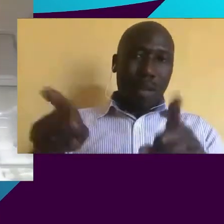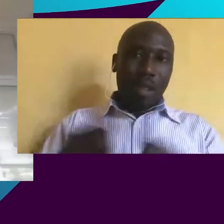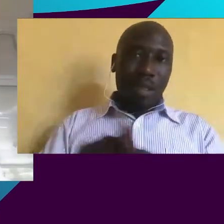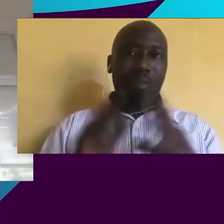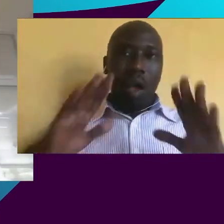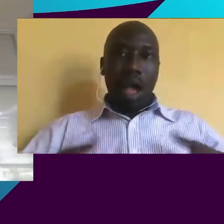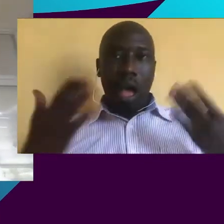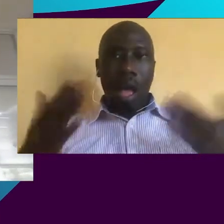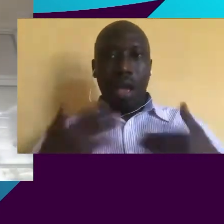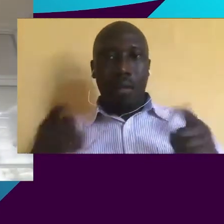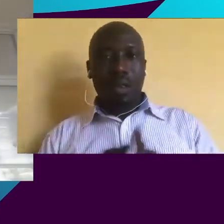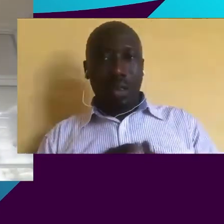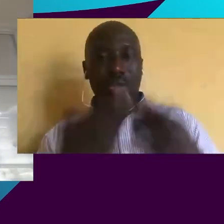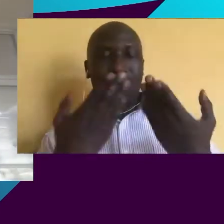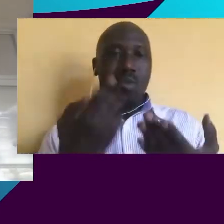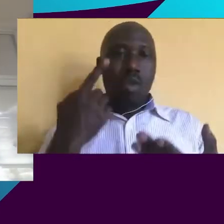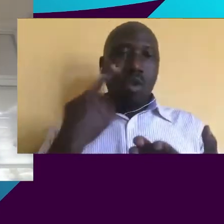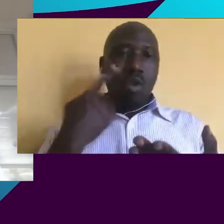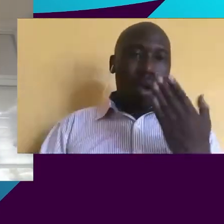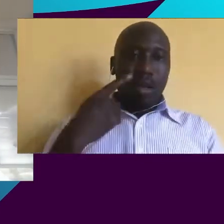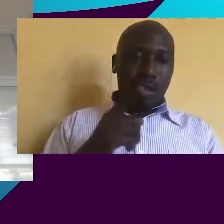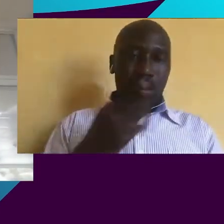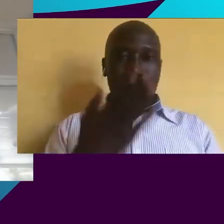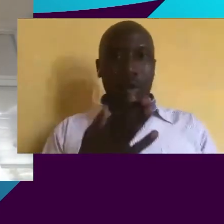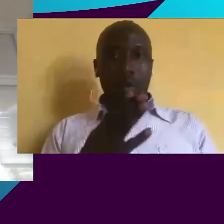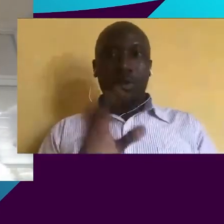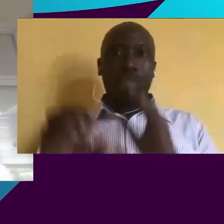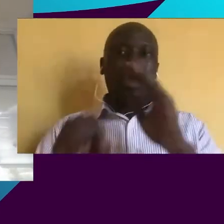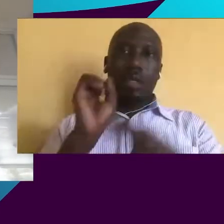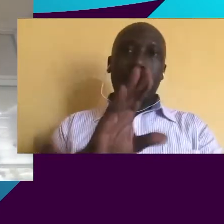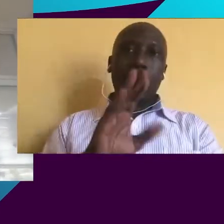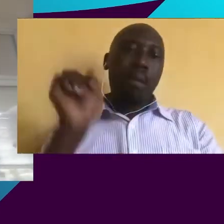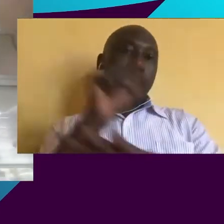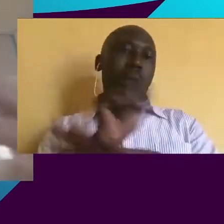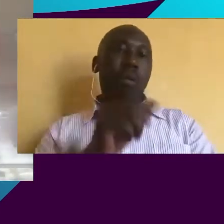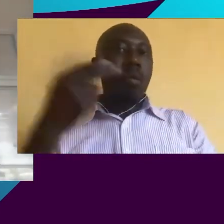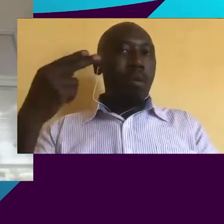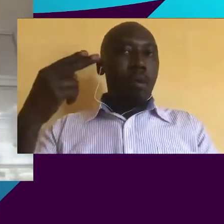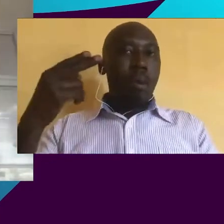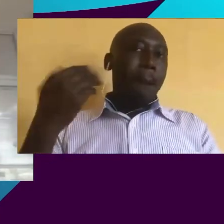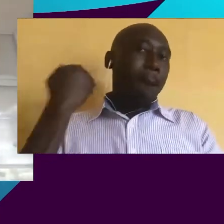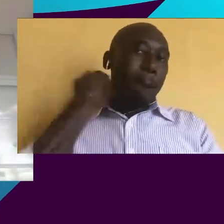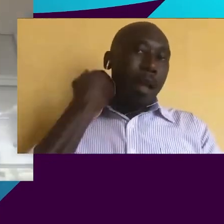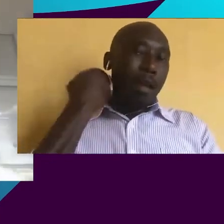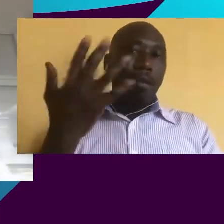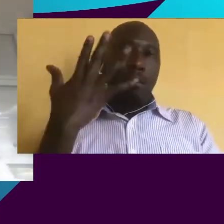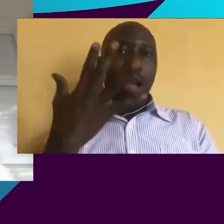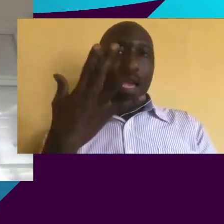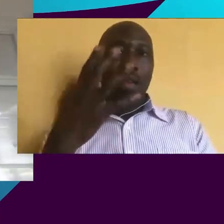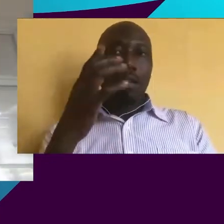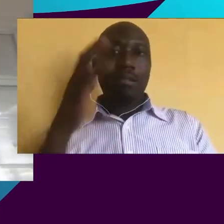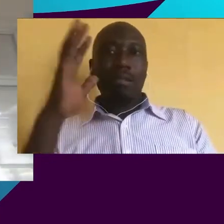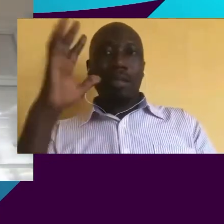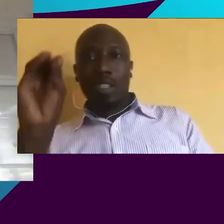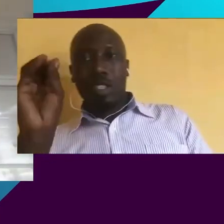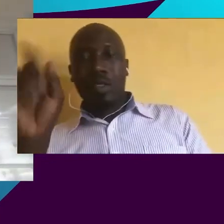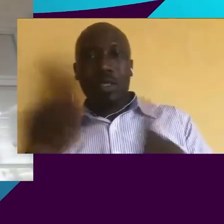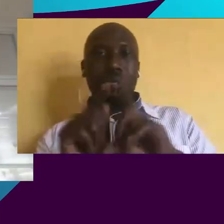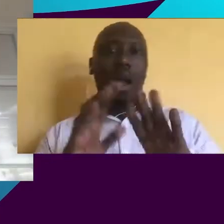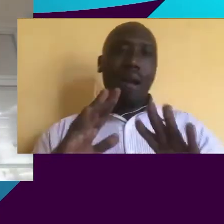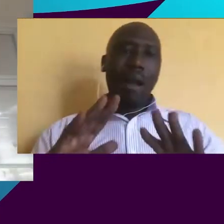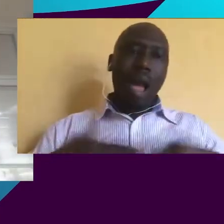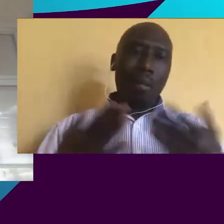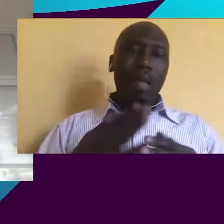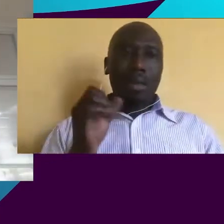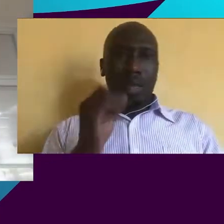ago and I saw Chelsea beat Manchester United 5-0. So I'm always following and I'm always amazed by how many strides the women's